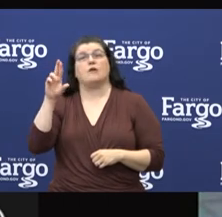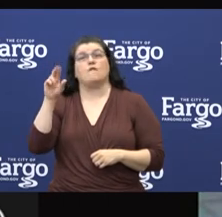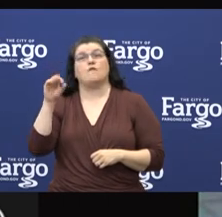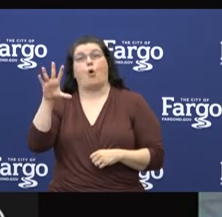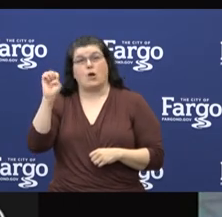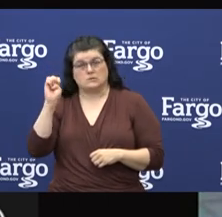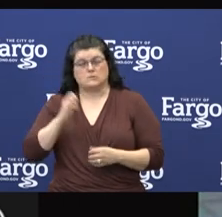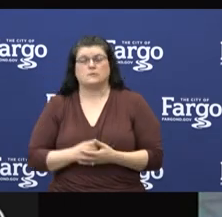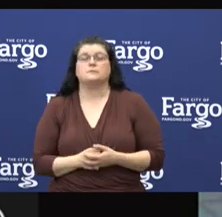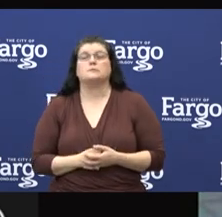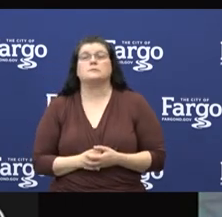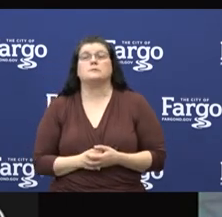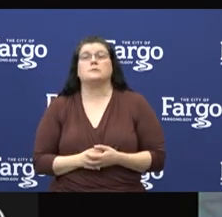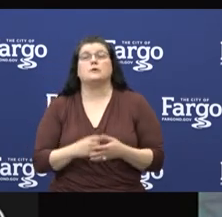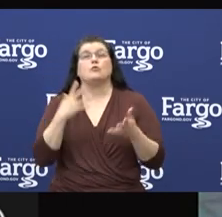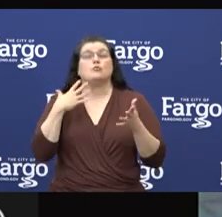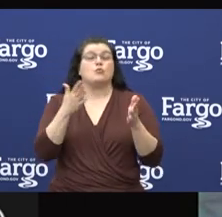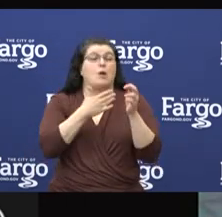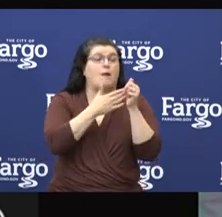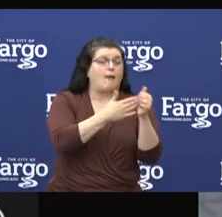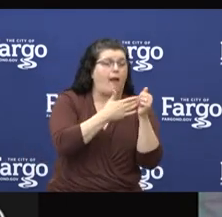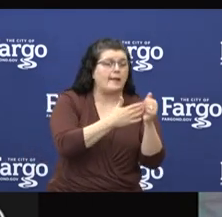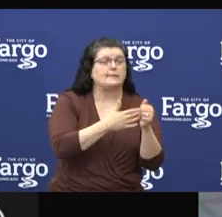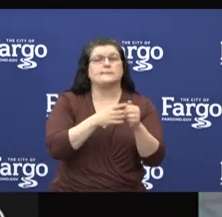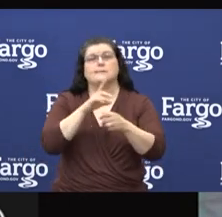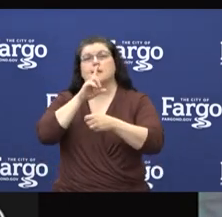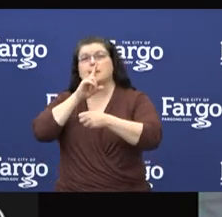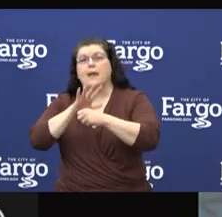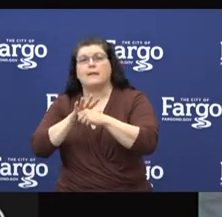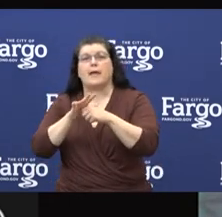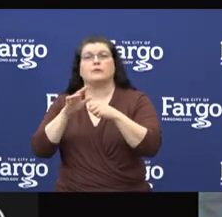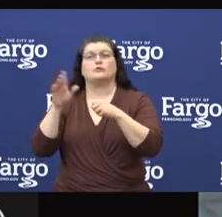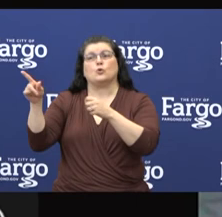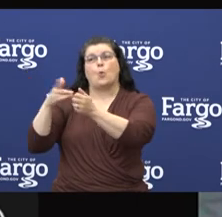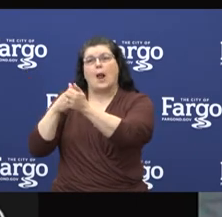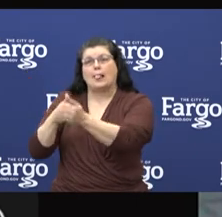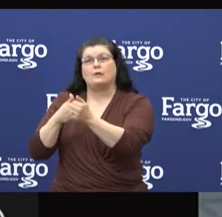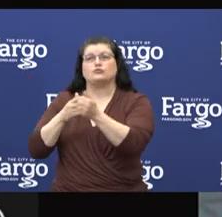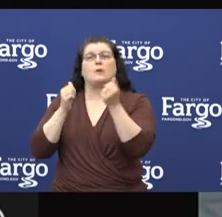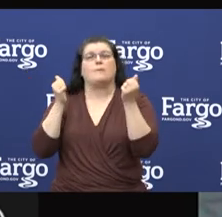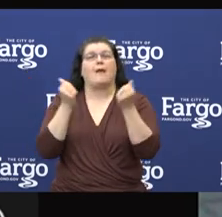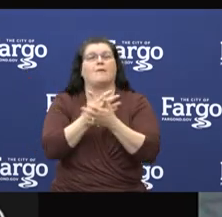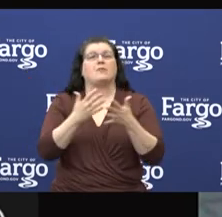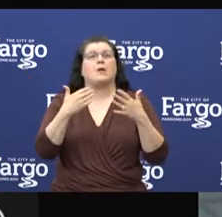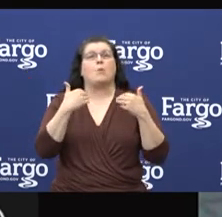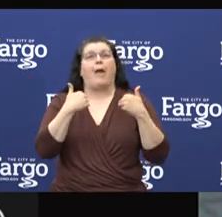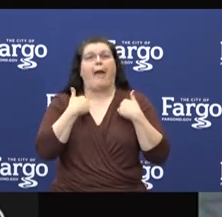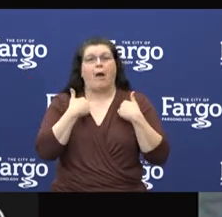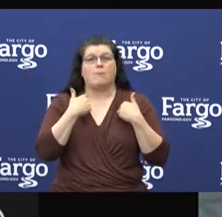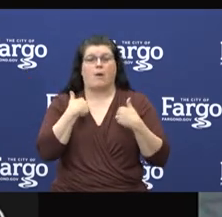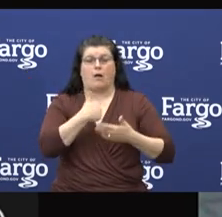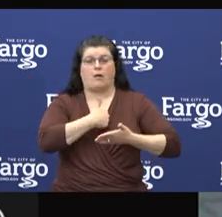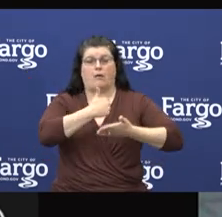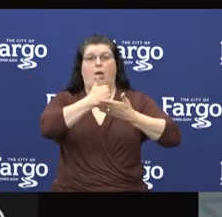guidance, your dedication, and your leadership will get us through all of this.